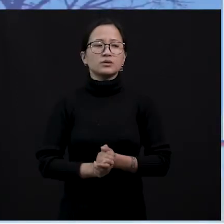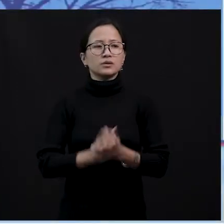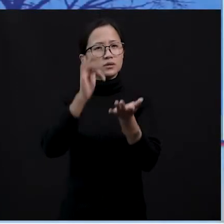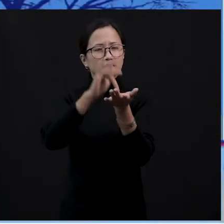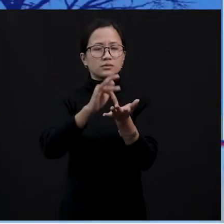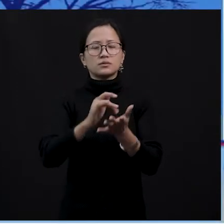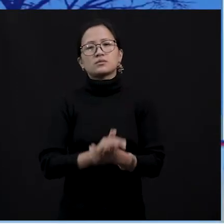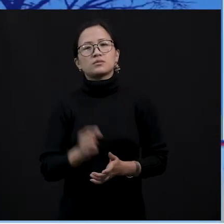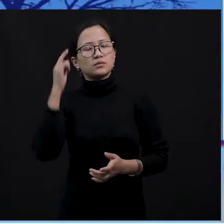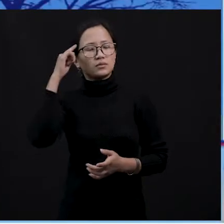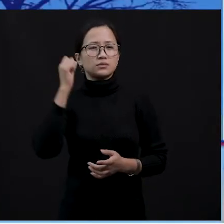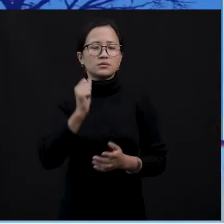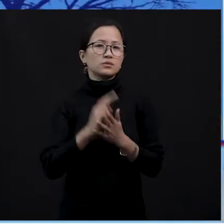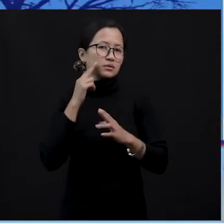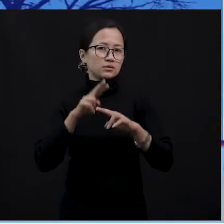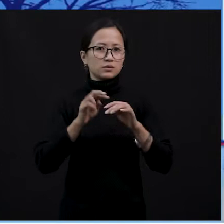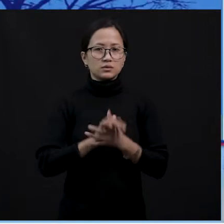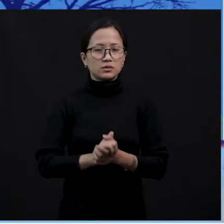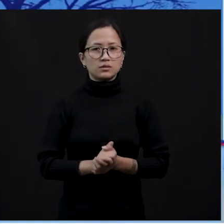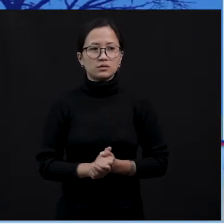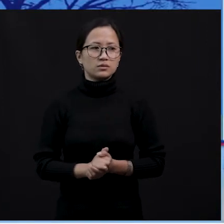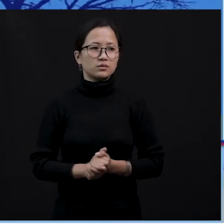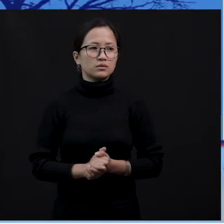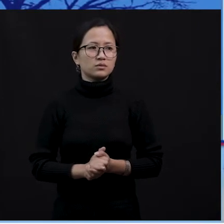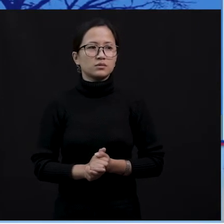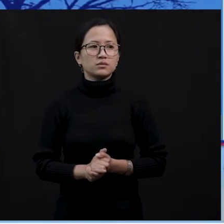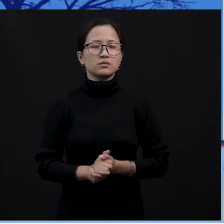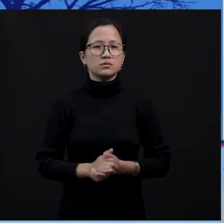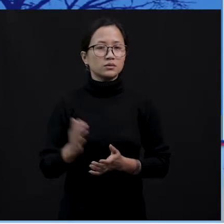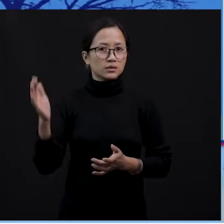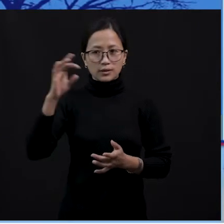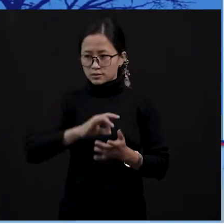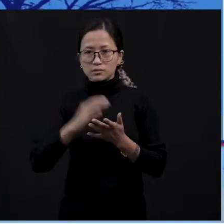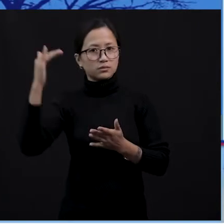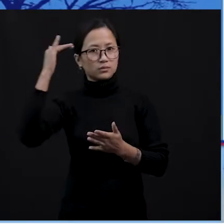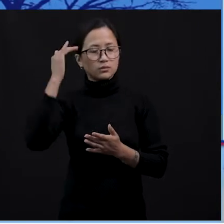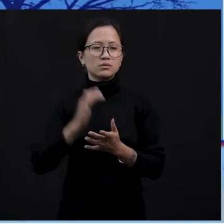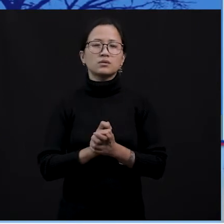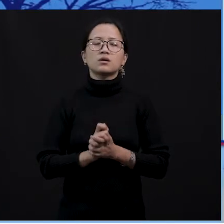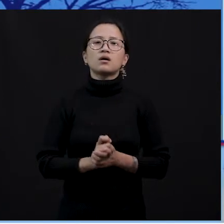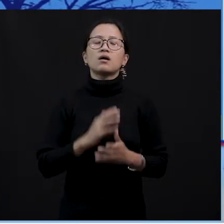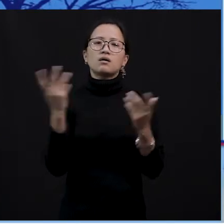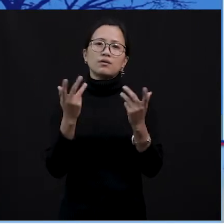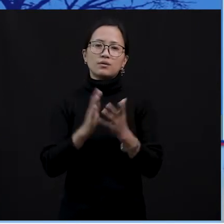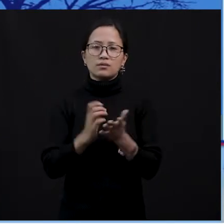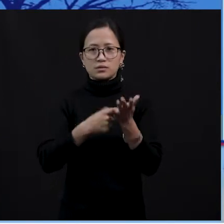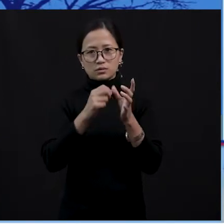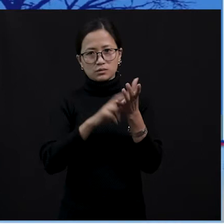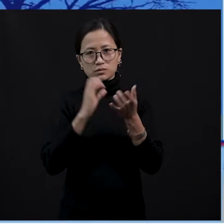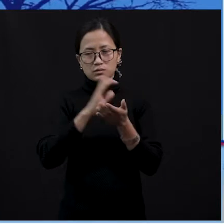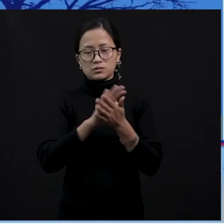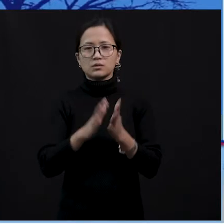the places. And remember, if you can recall, we have also talked about how Ranchi is